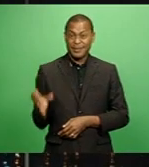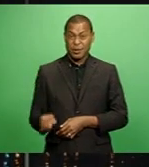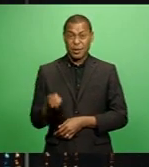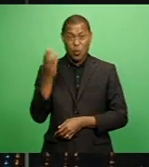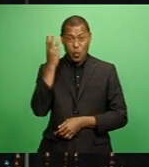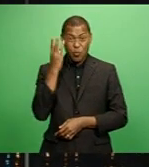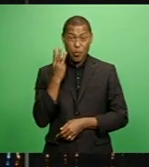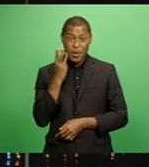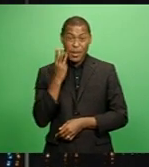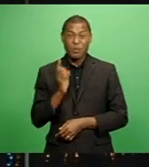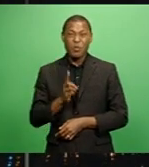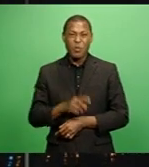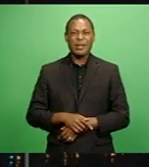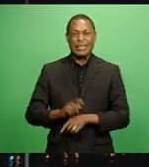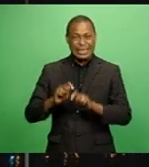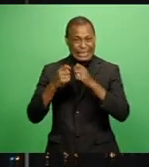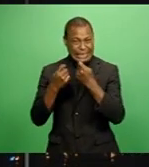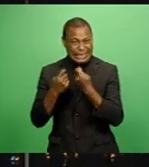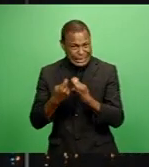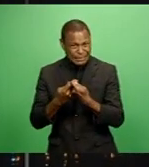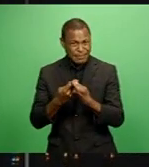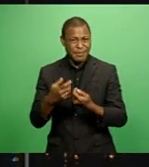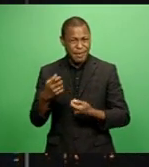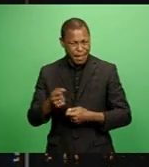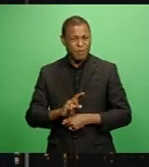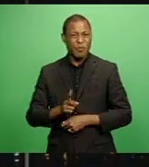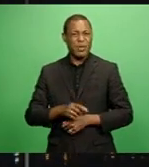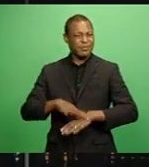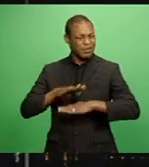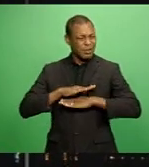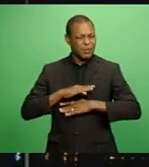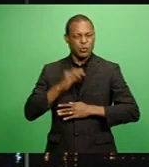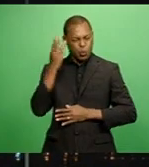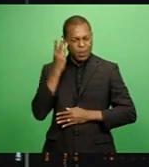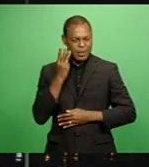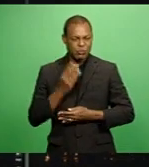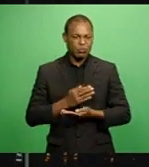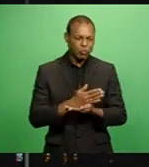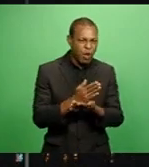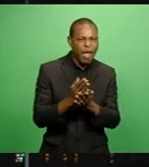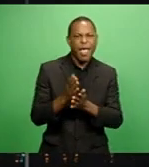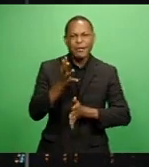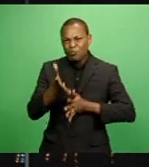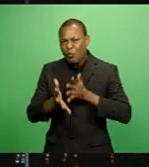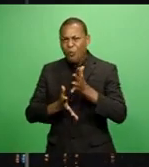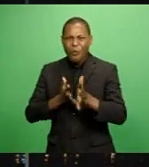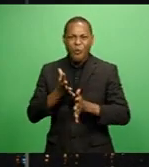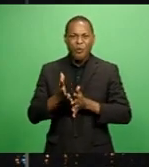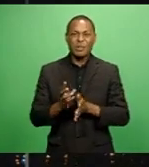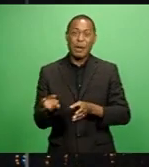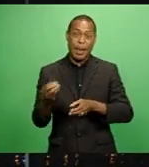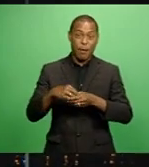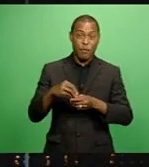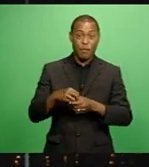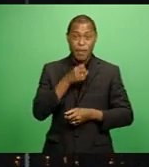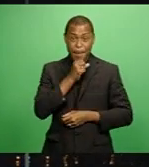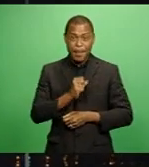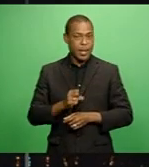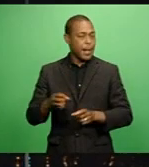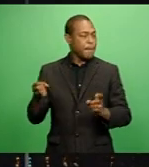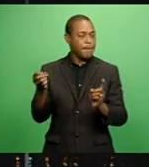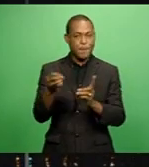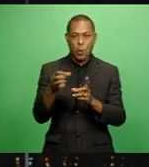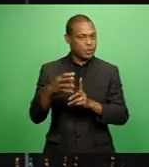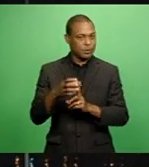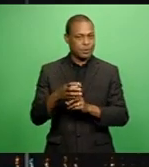team, despite their satisfaction that the women were able to share their stories, say the involvement of men is important in addressing